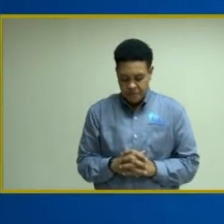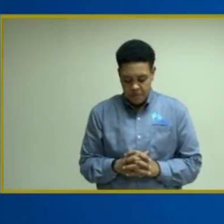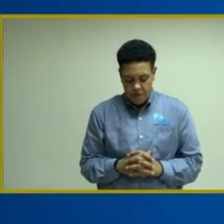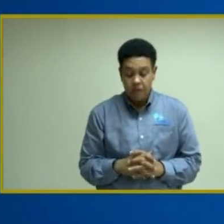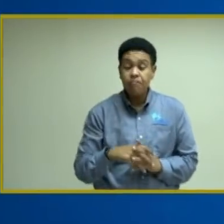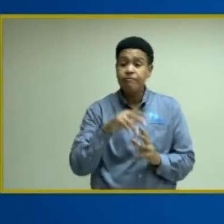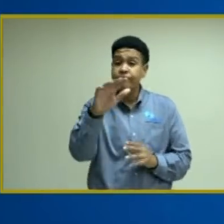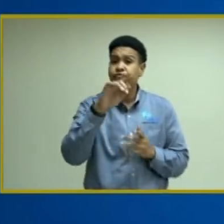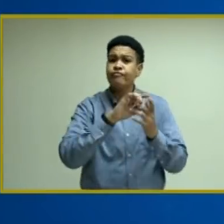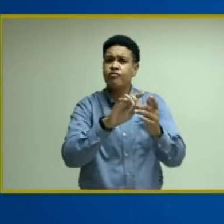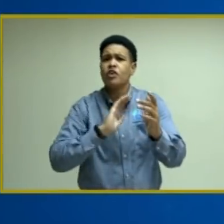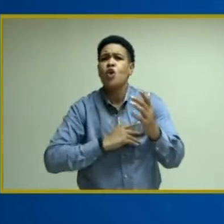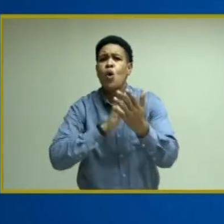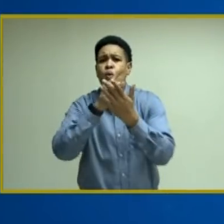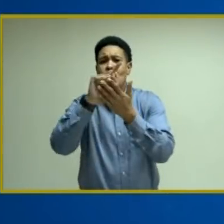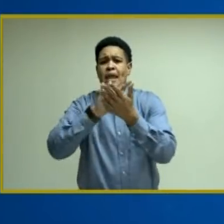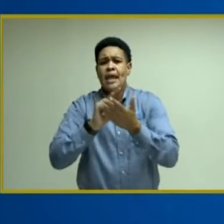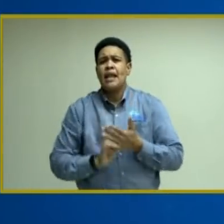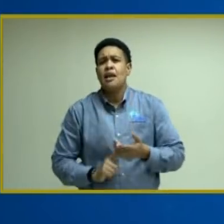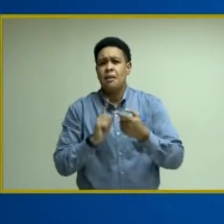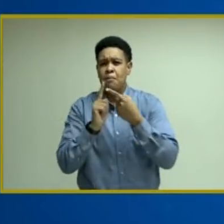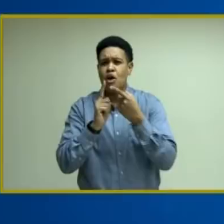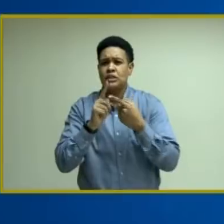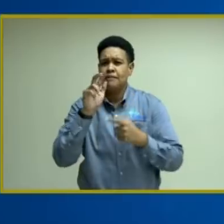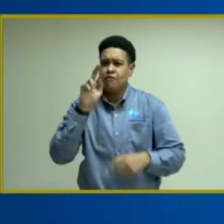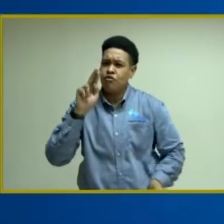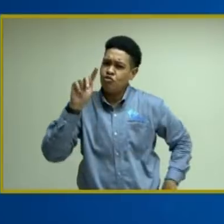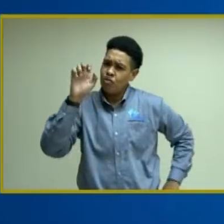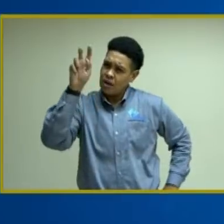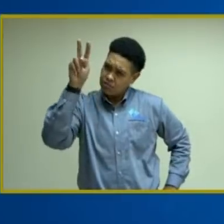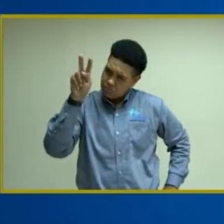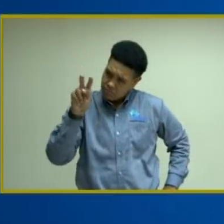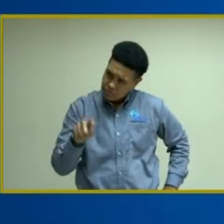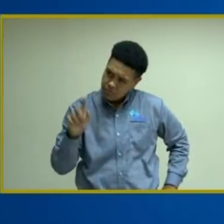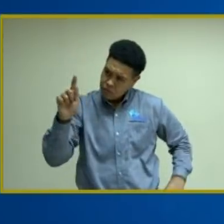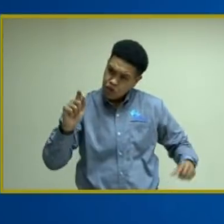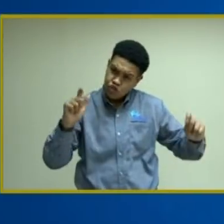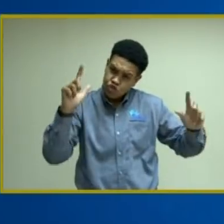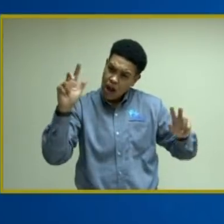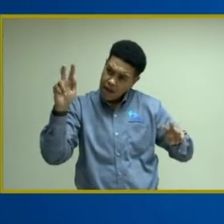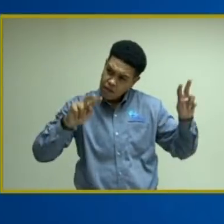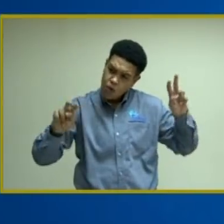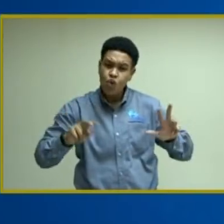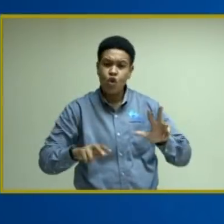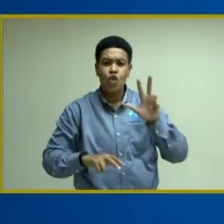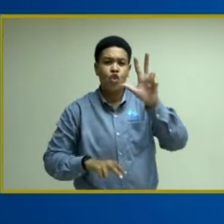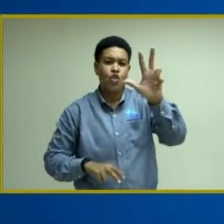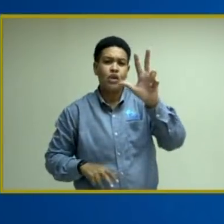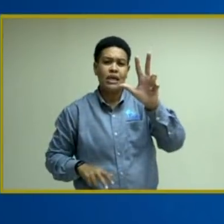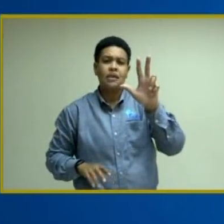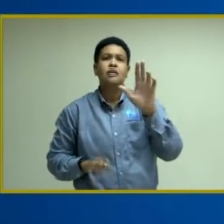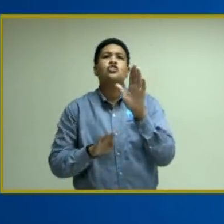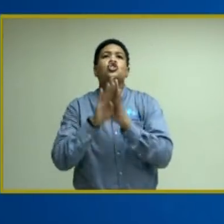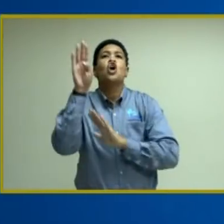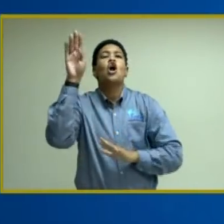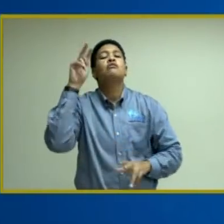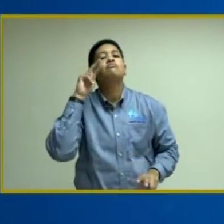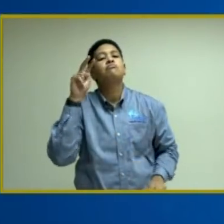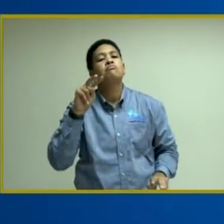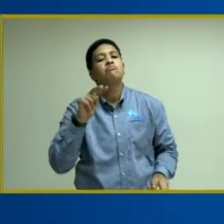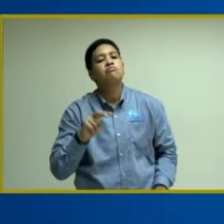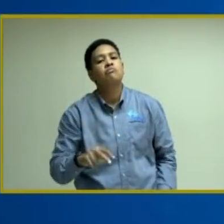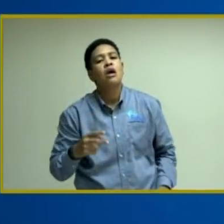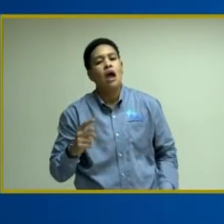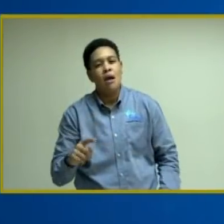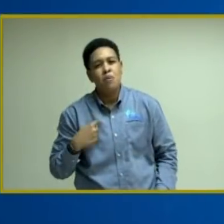In terms of our weekly positivity rate, this graph looks at the 3 surges that we've had, and we